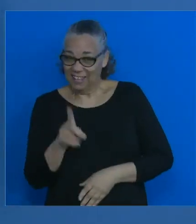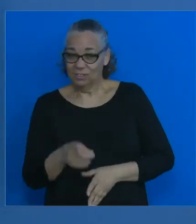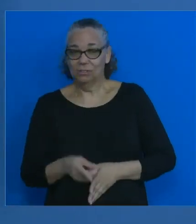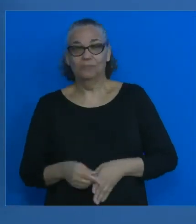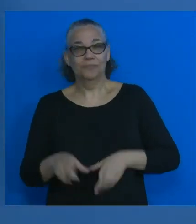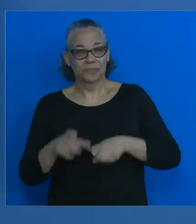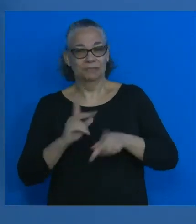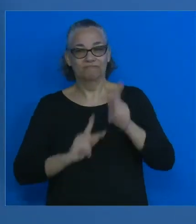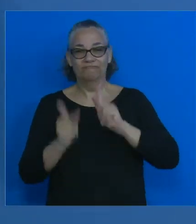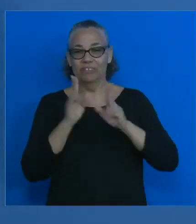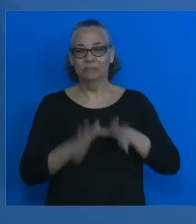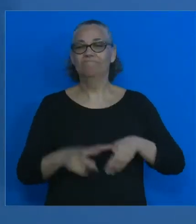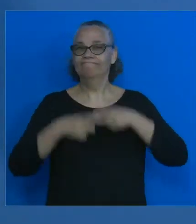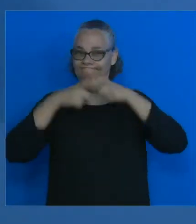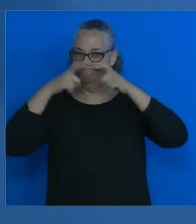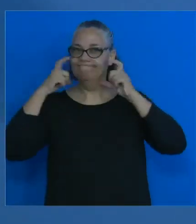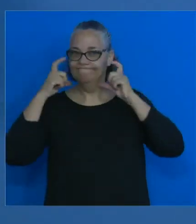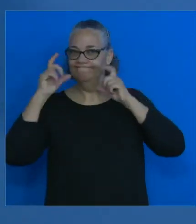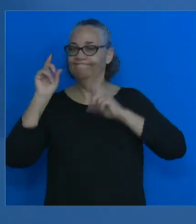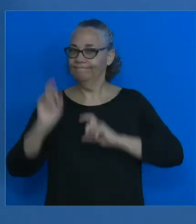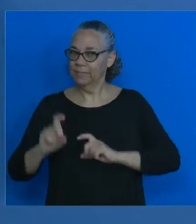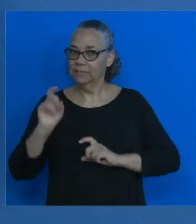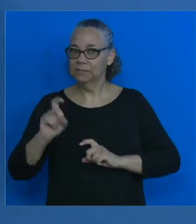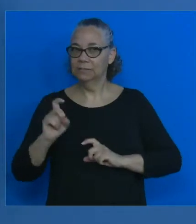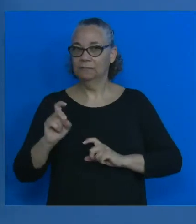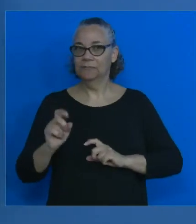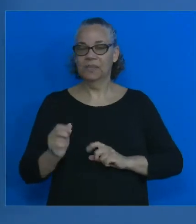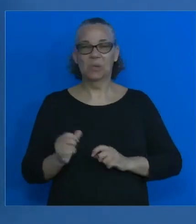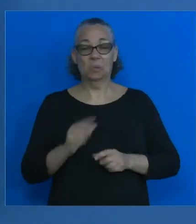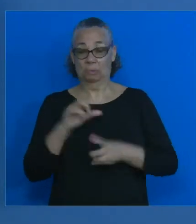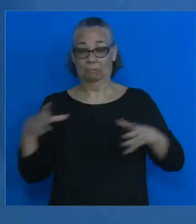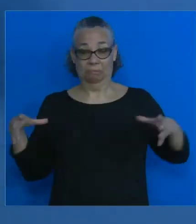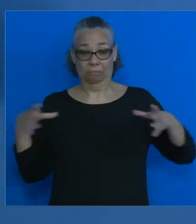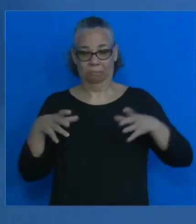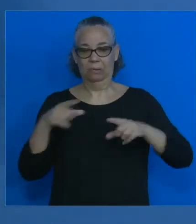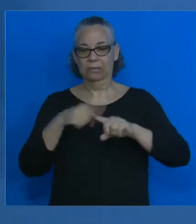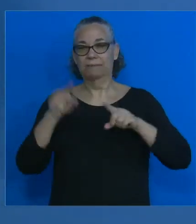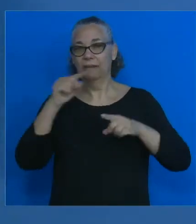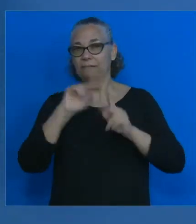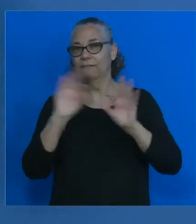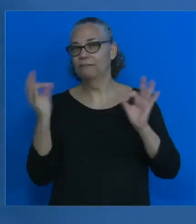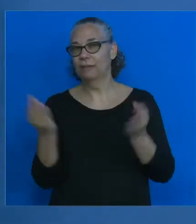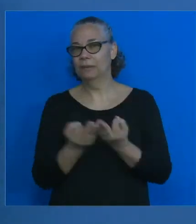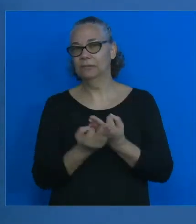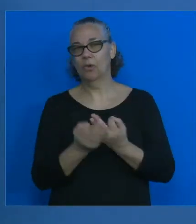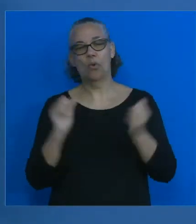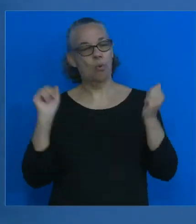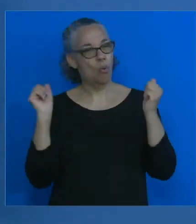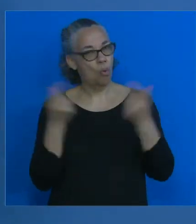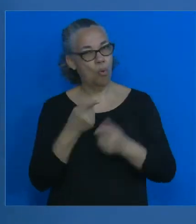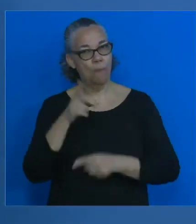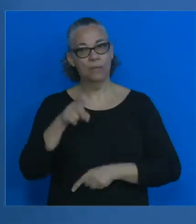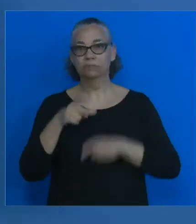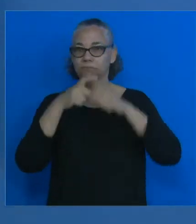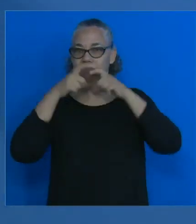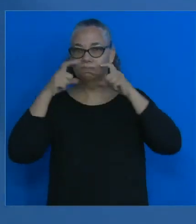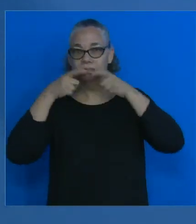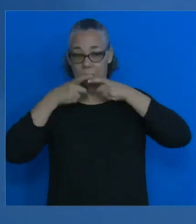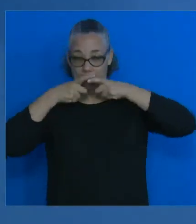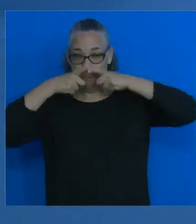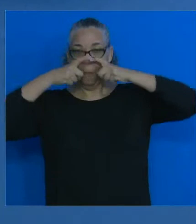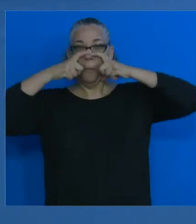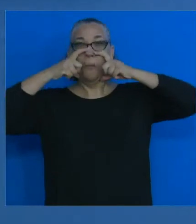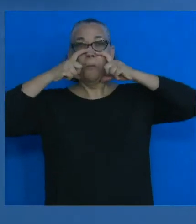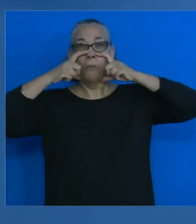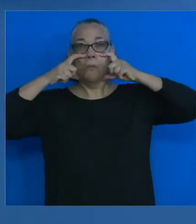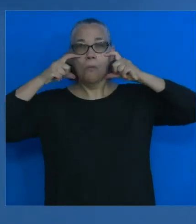At gatherings that include persons of different households, everyone should always wear a mask that covers both their mouth and their nose,